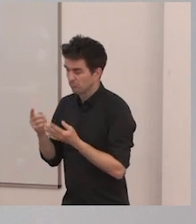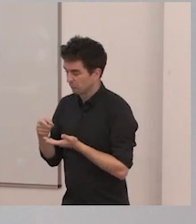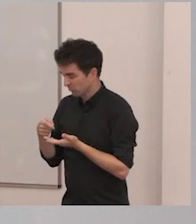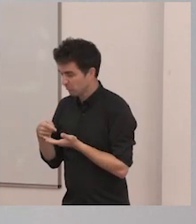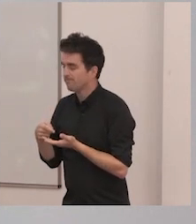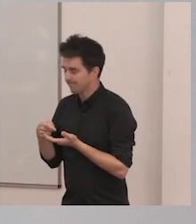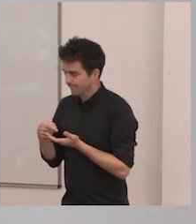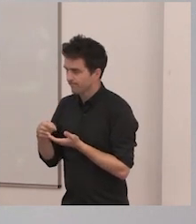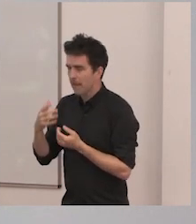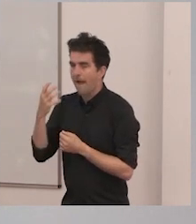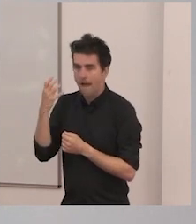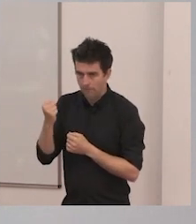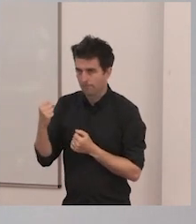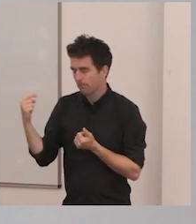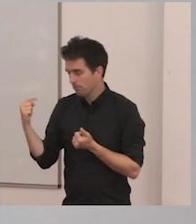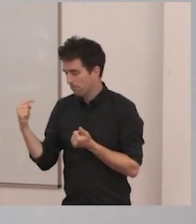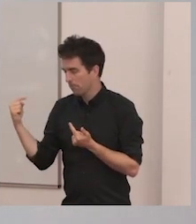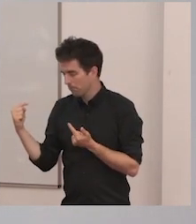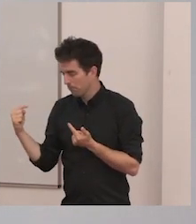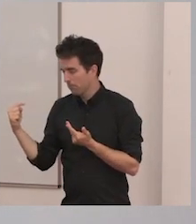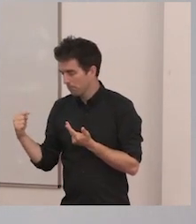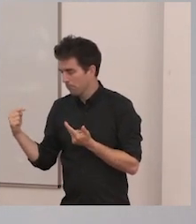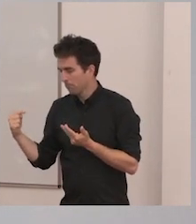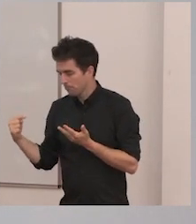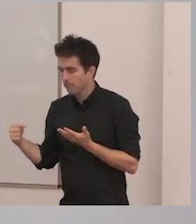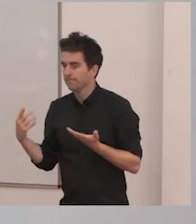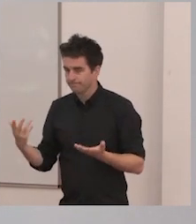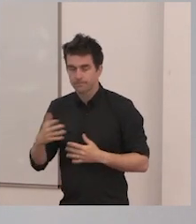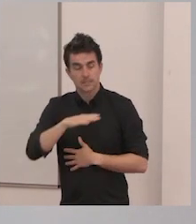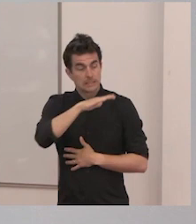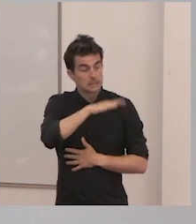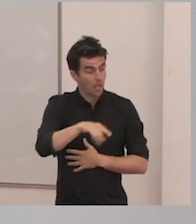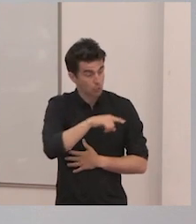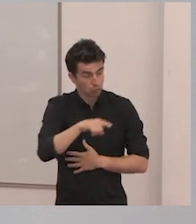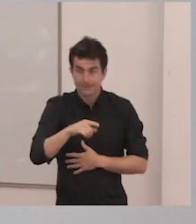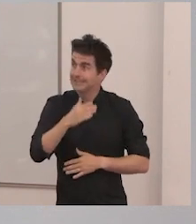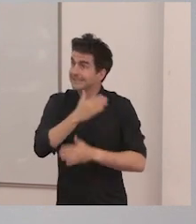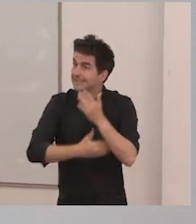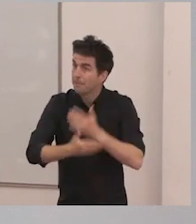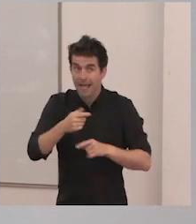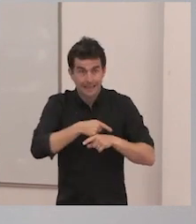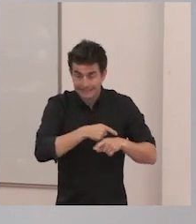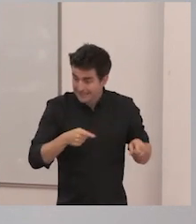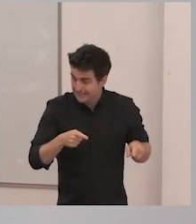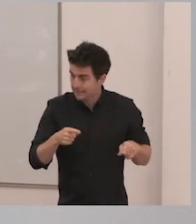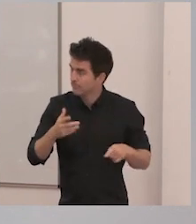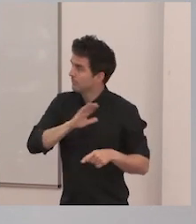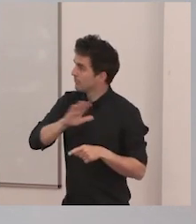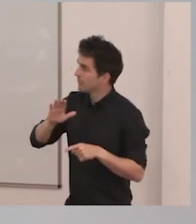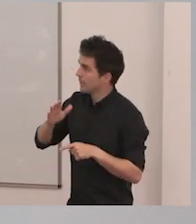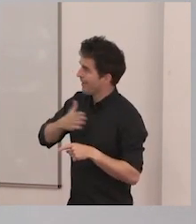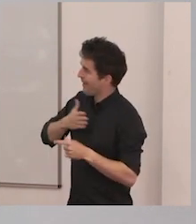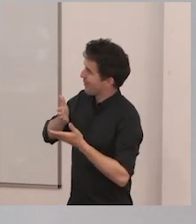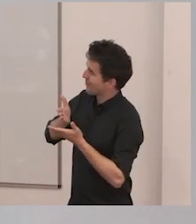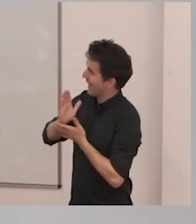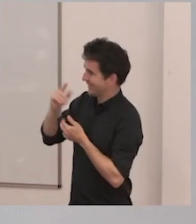have had their rights violated, including in personal autonomy, family life, sexual